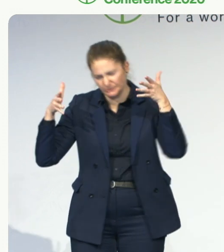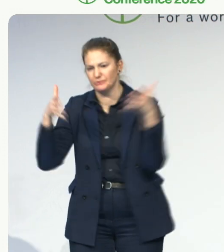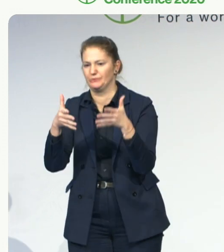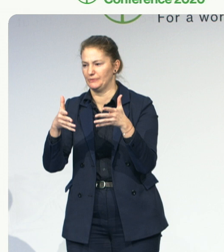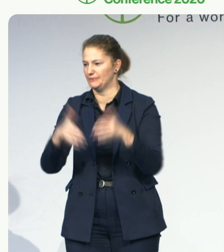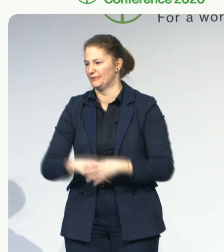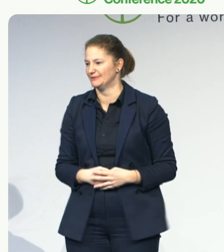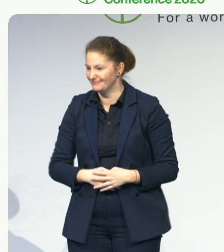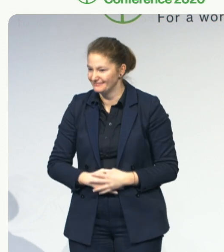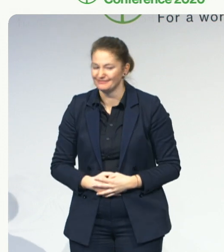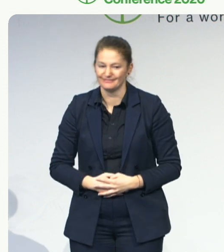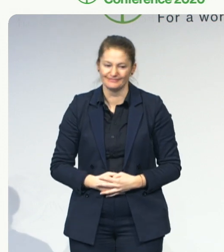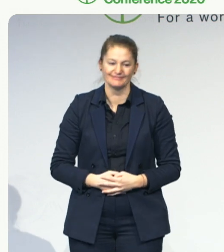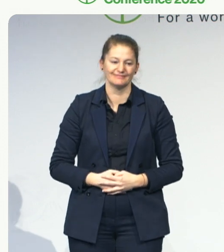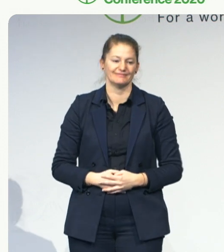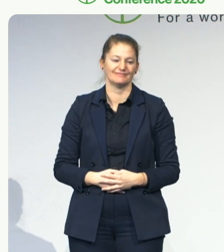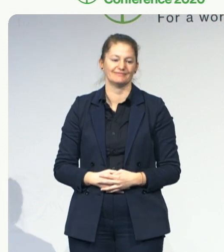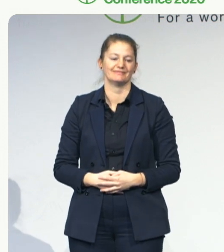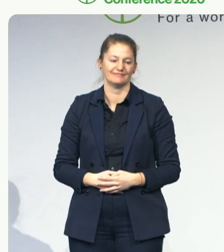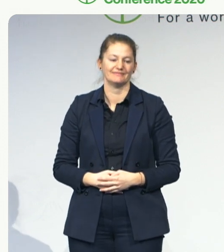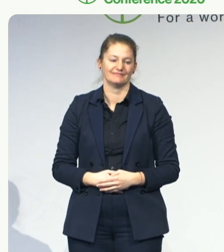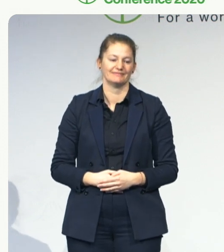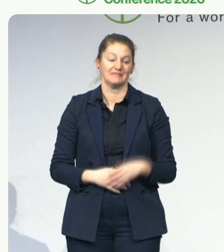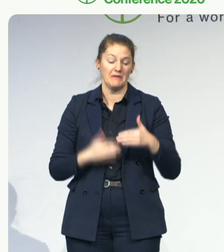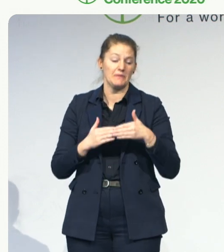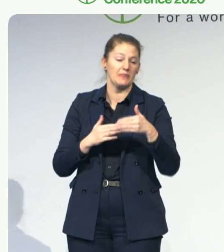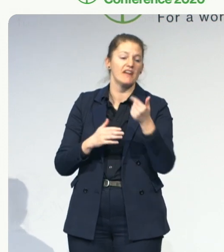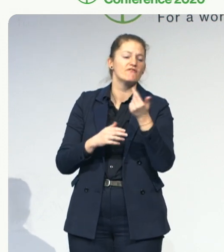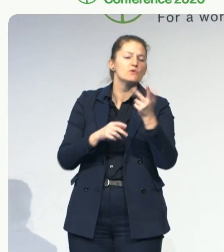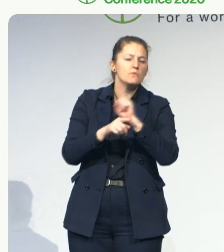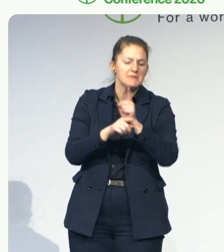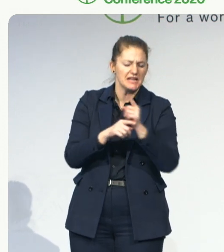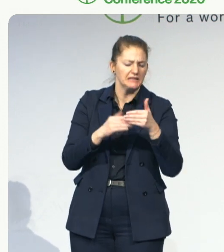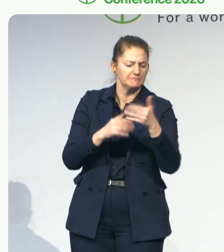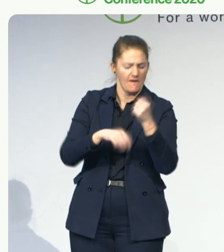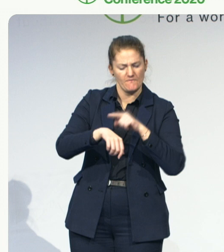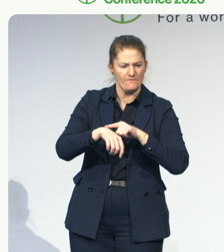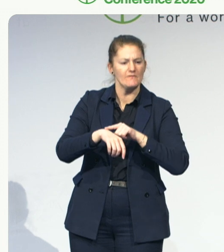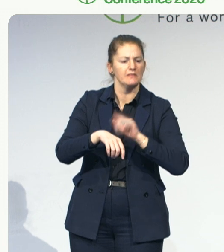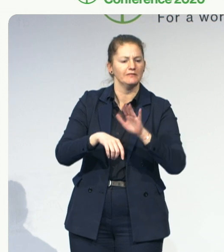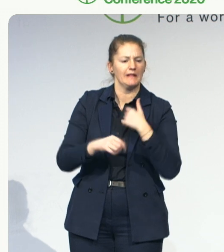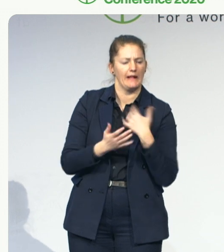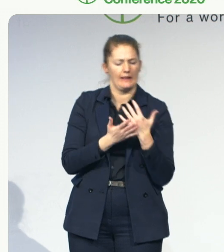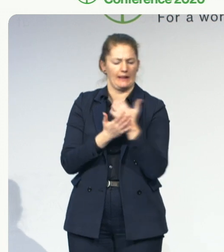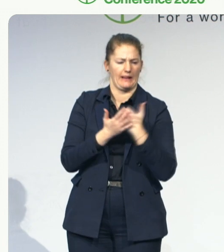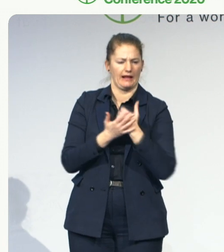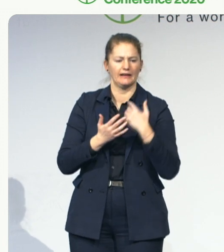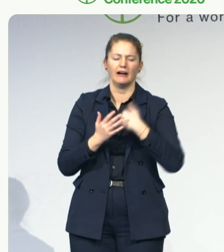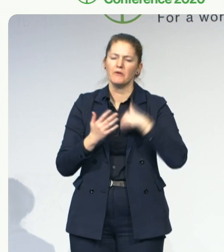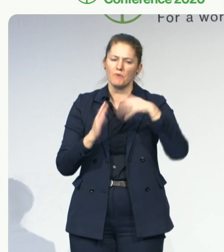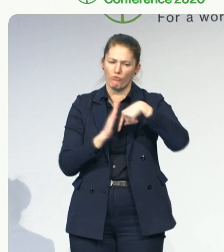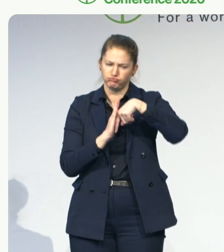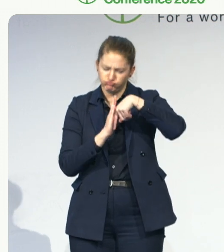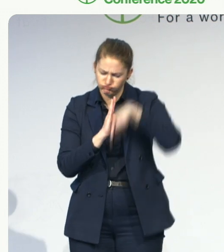minutes to telling you more about the Serie project and our plans for the future. Most